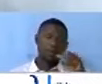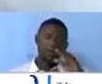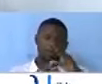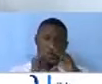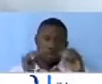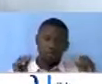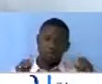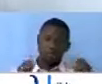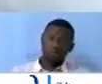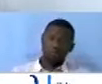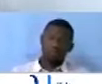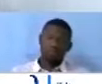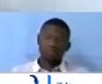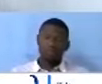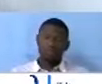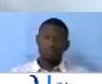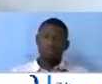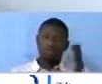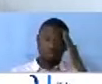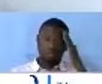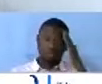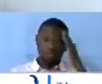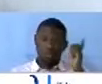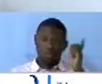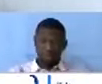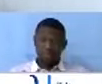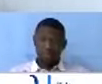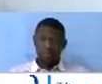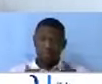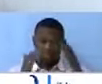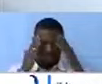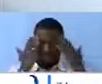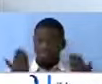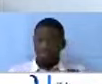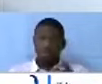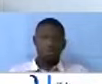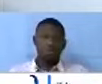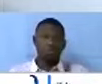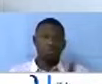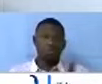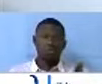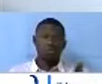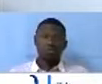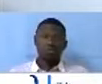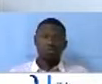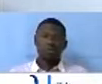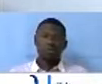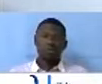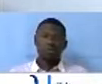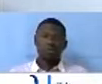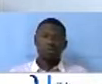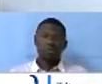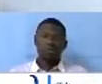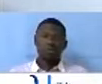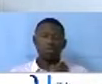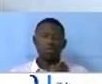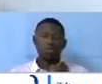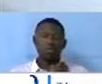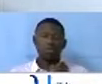go to Lantombong. He will explain to you. I want you to come back to the office.